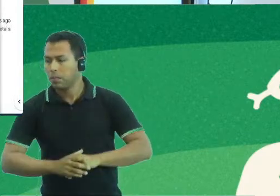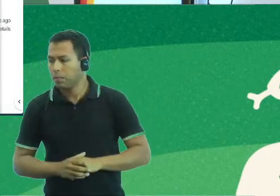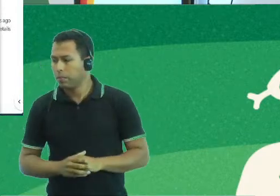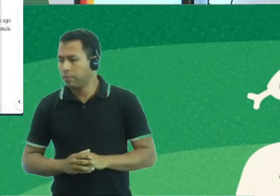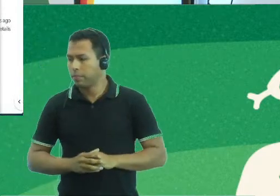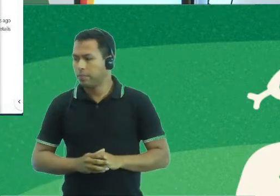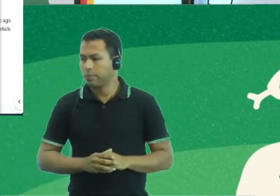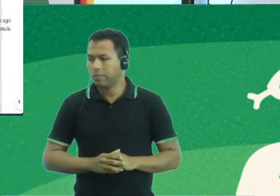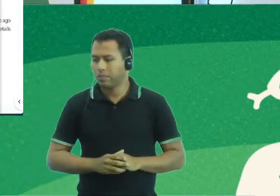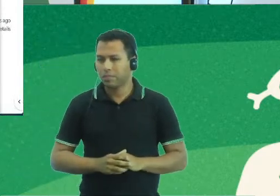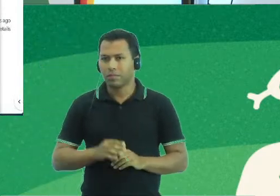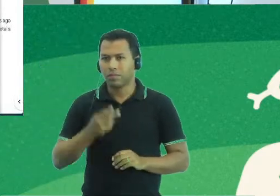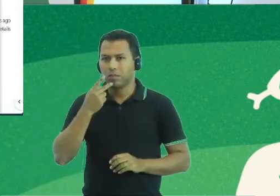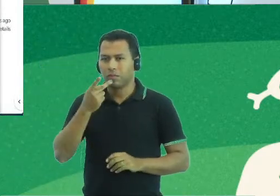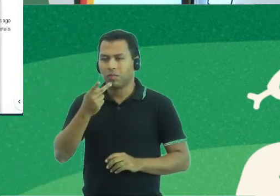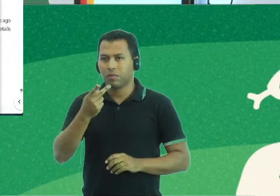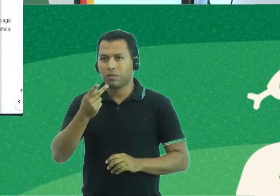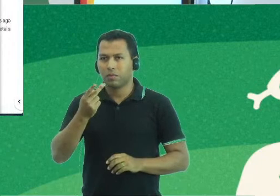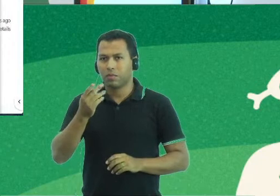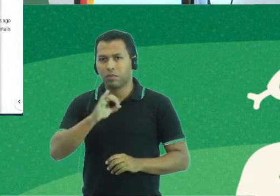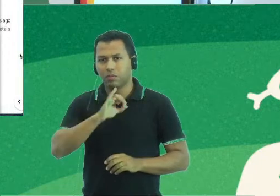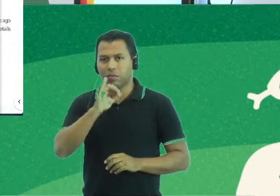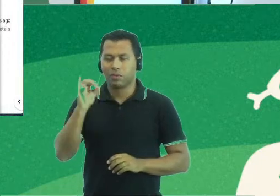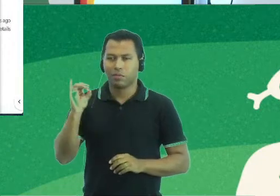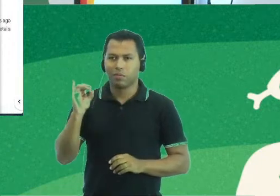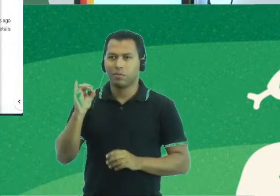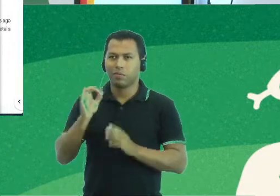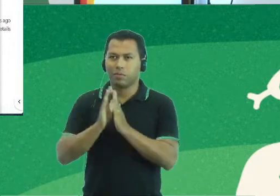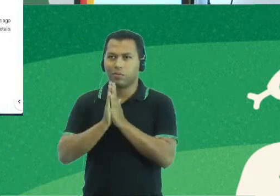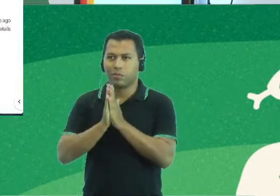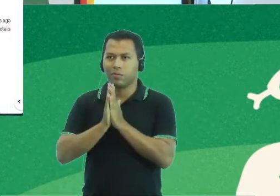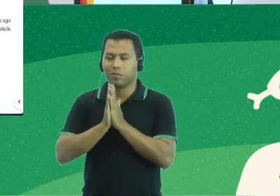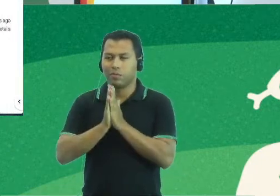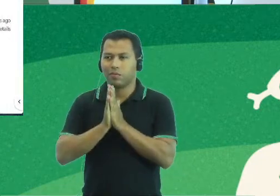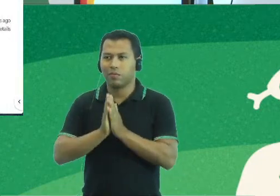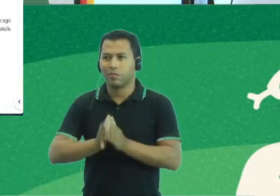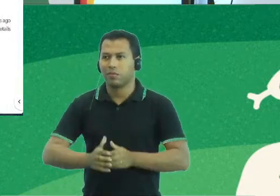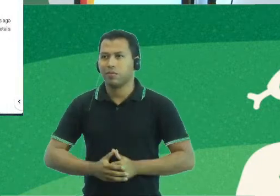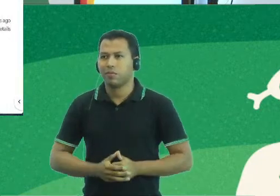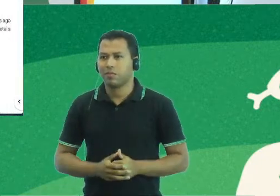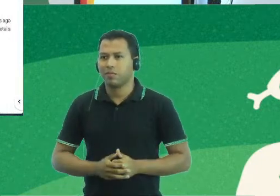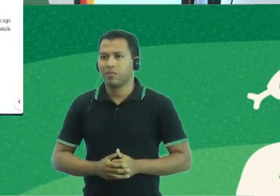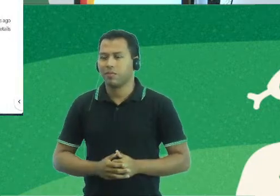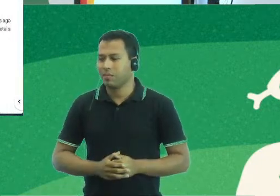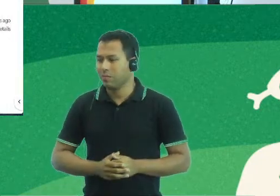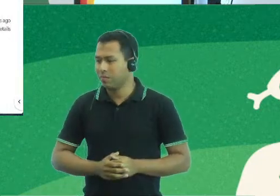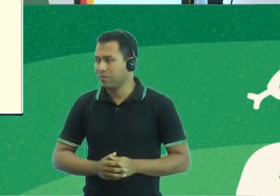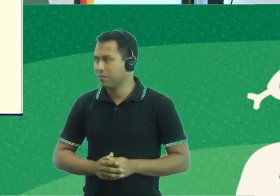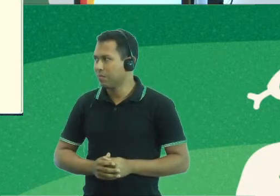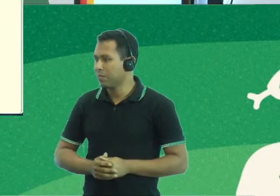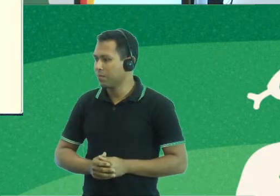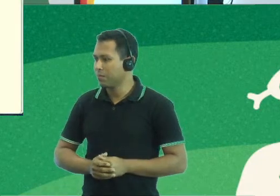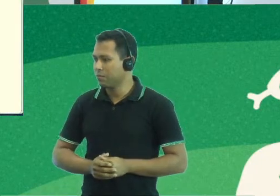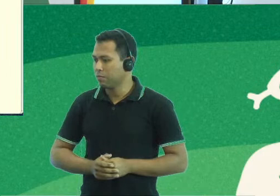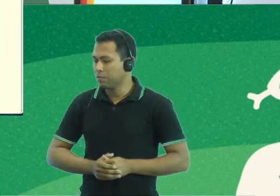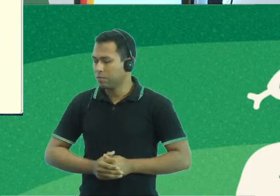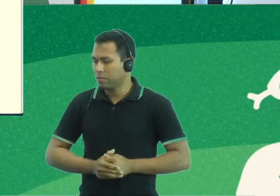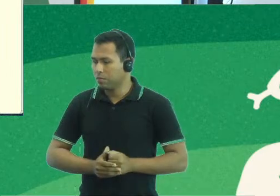say, yo, please work. And we'll see what happens. It usually takes a little bit of time for it to come